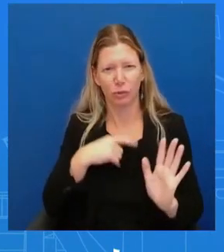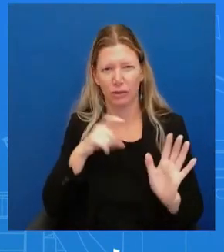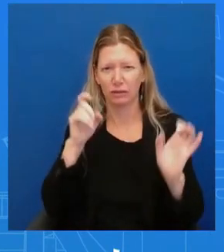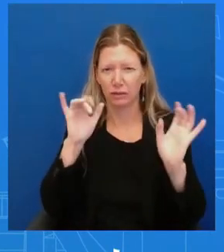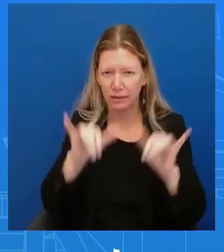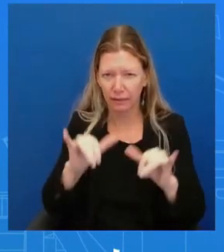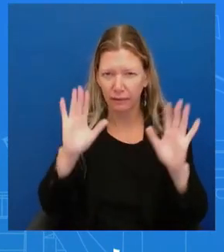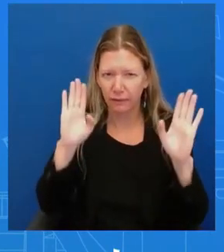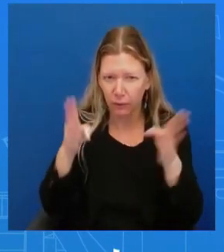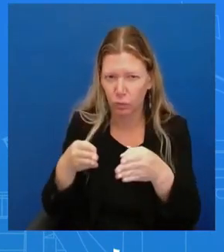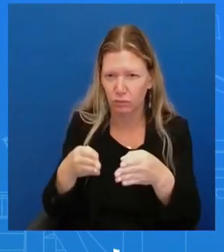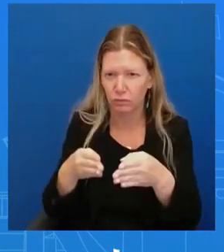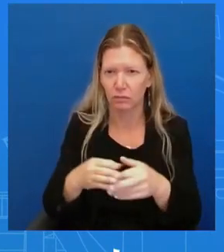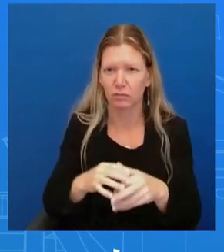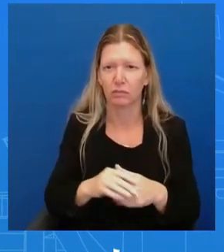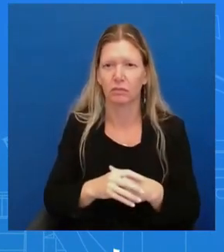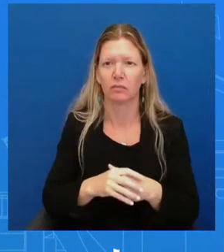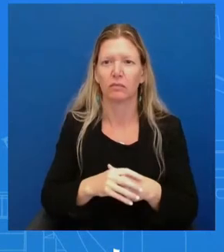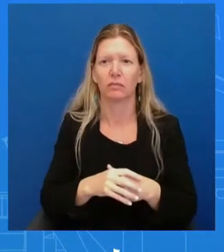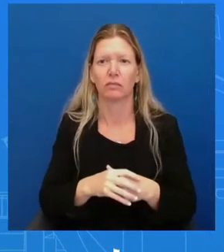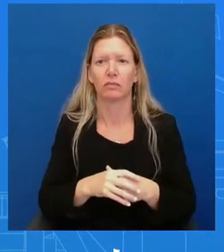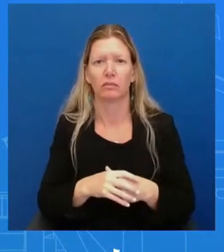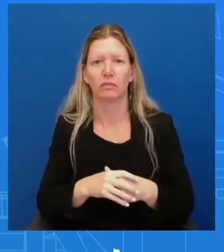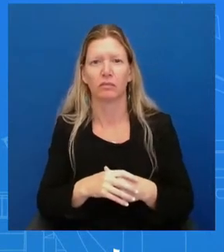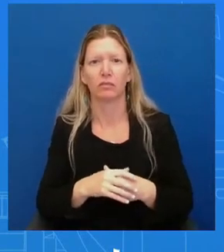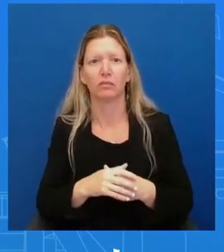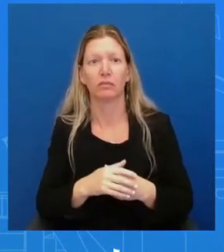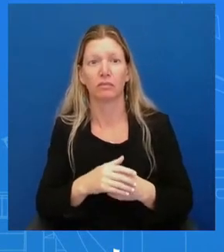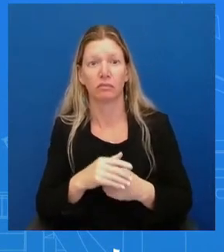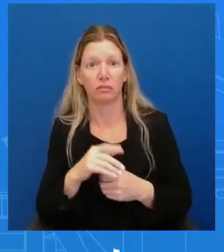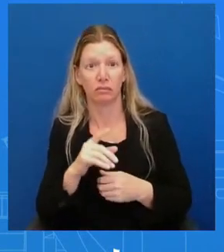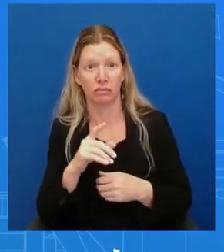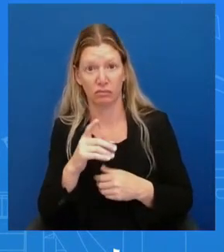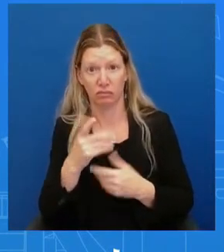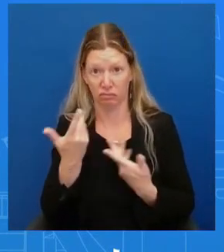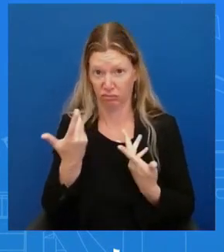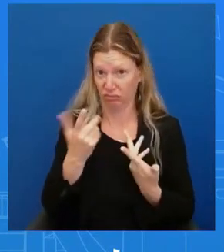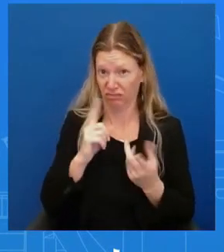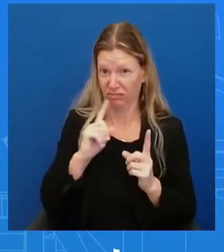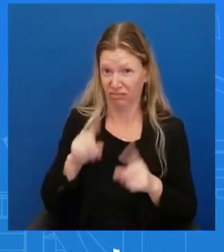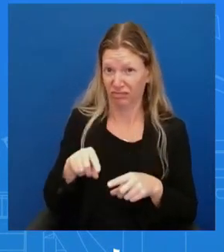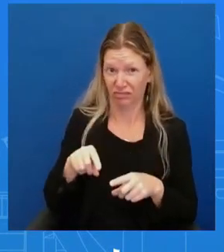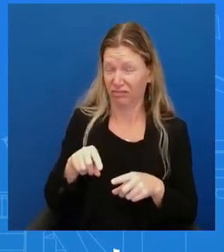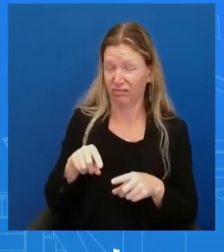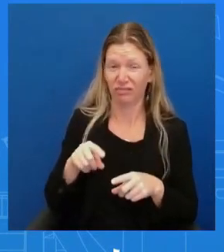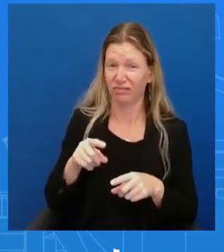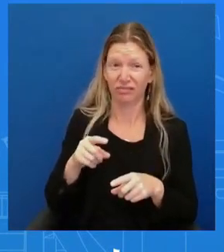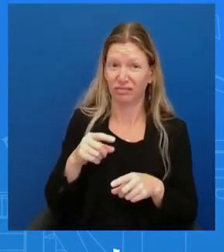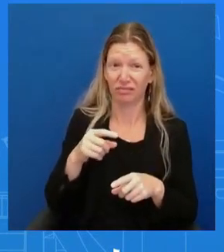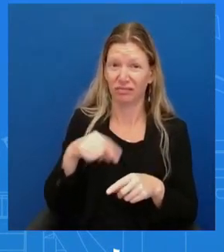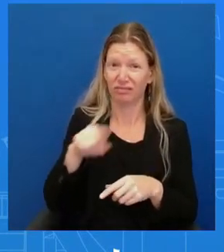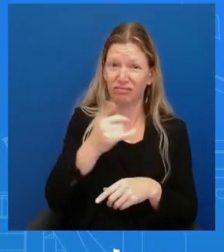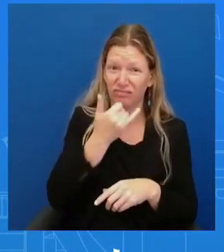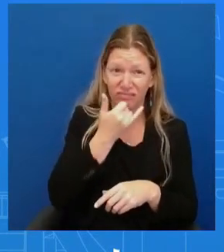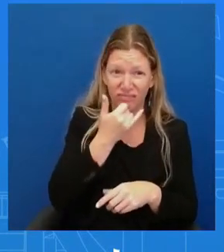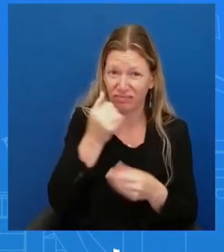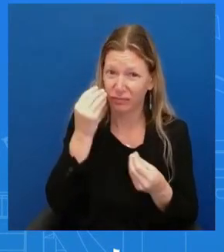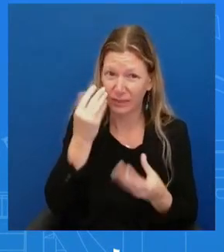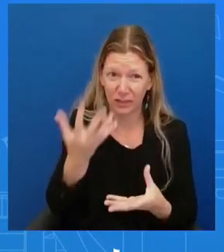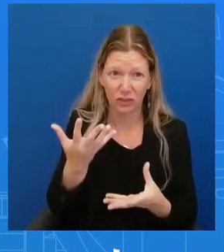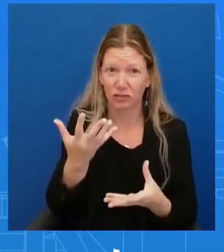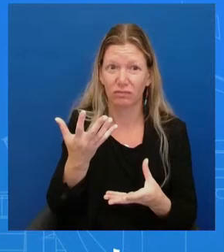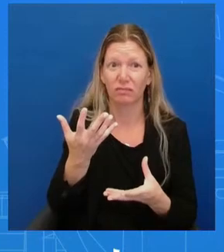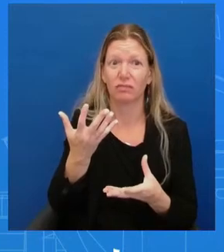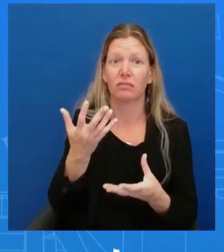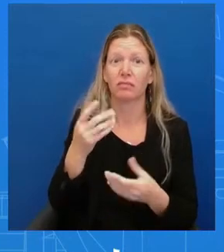that that goes pretty far, right? And let's not forget, 6 people lost their lives. 6 people lost